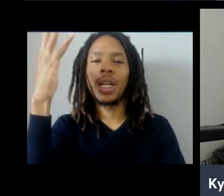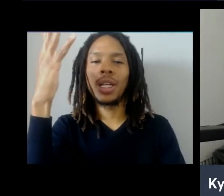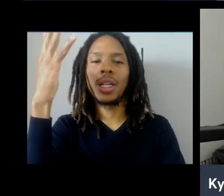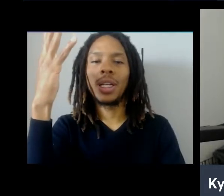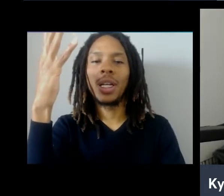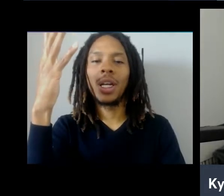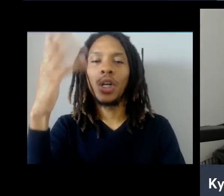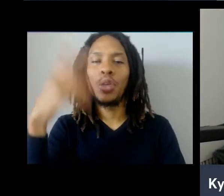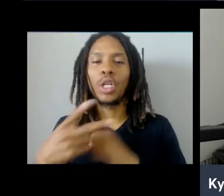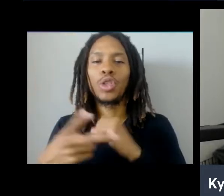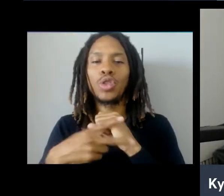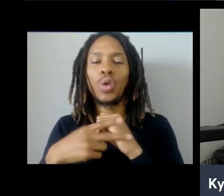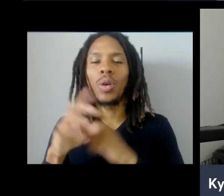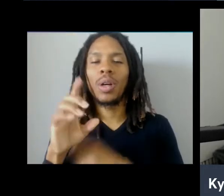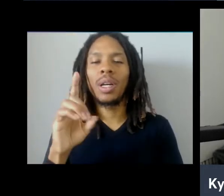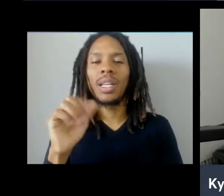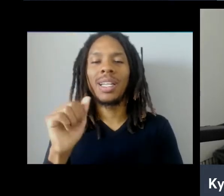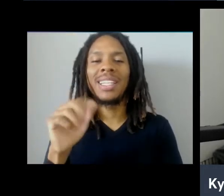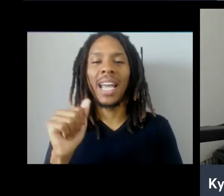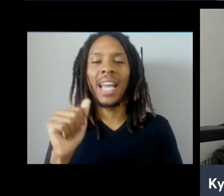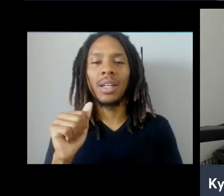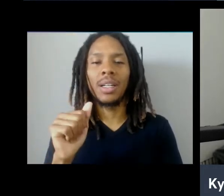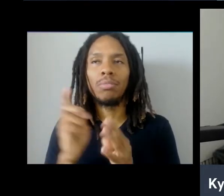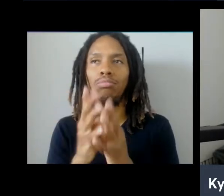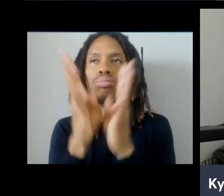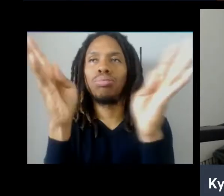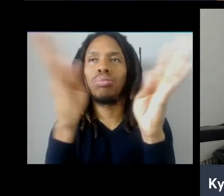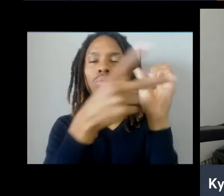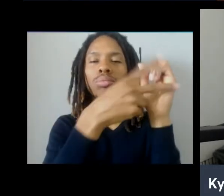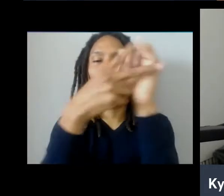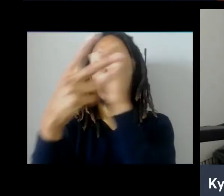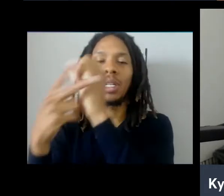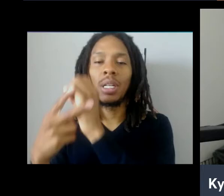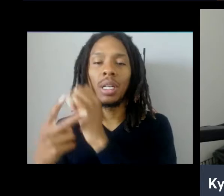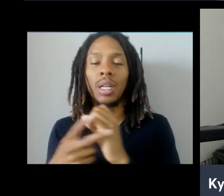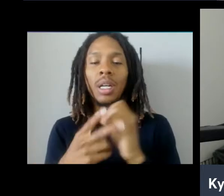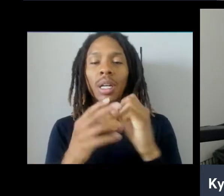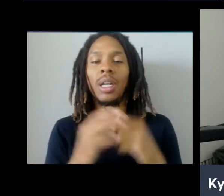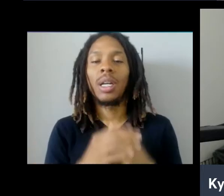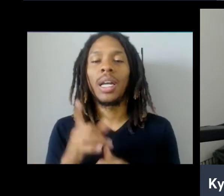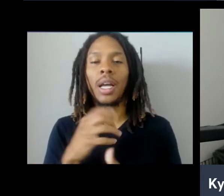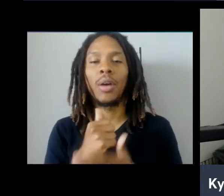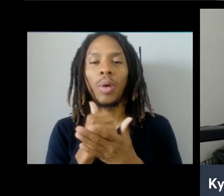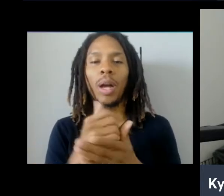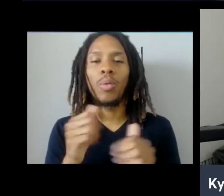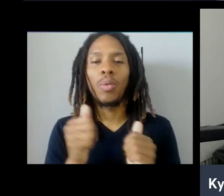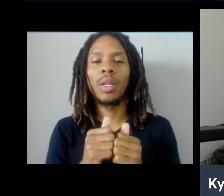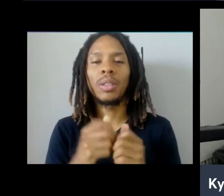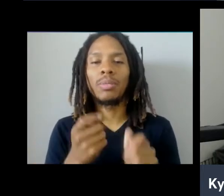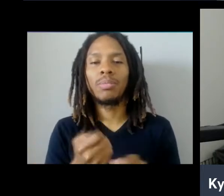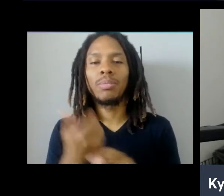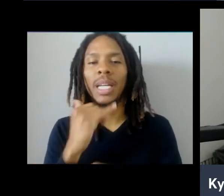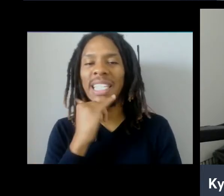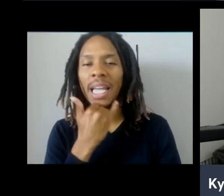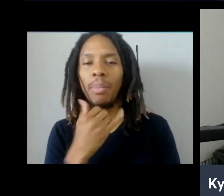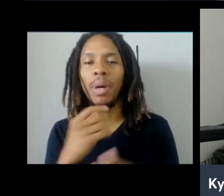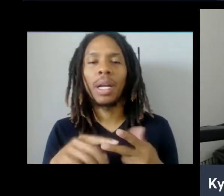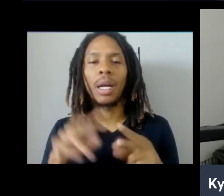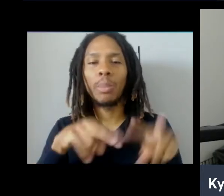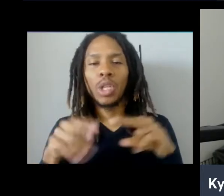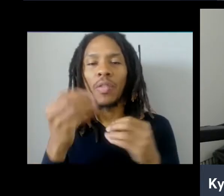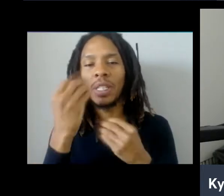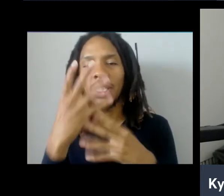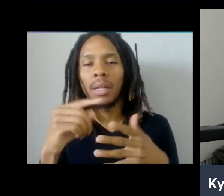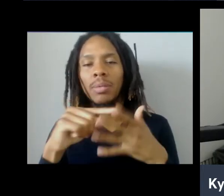data, and it is also human readable, so it helps with easier debugging, observing the data, and so on. It's a